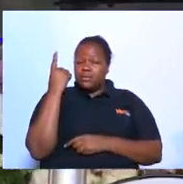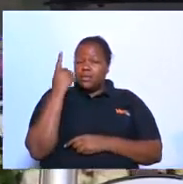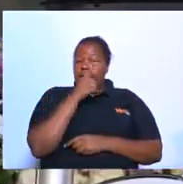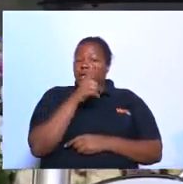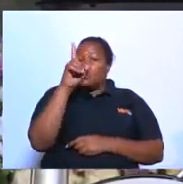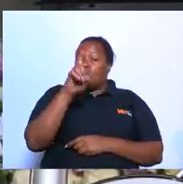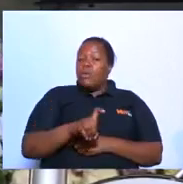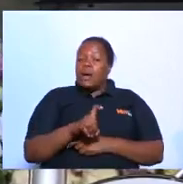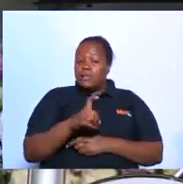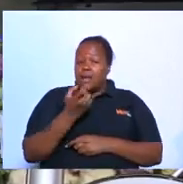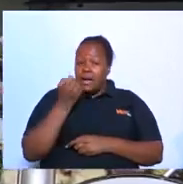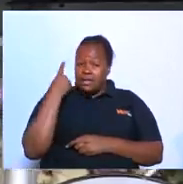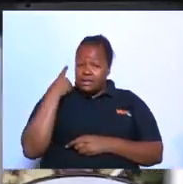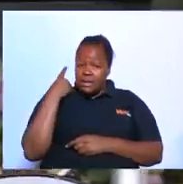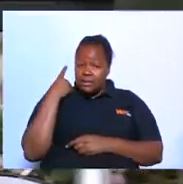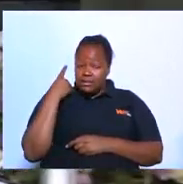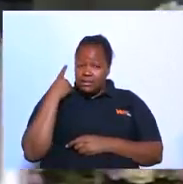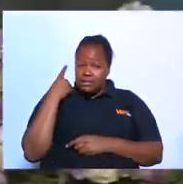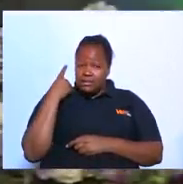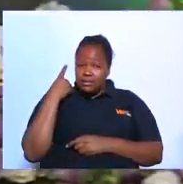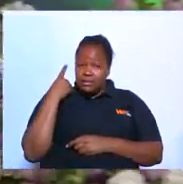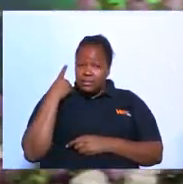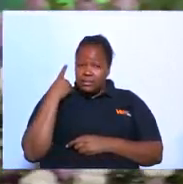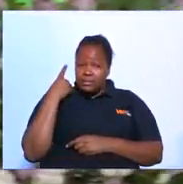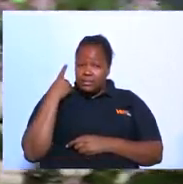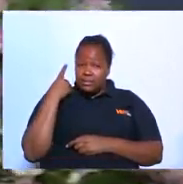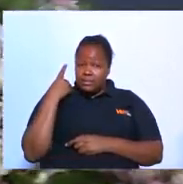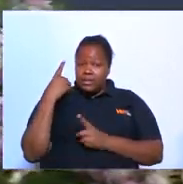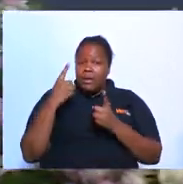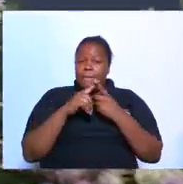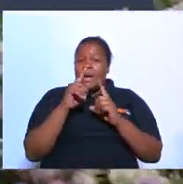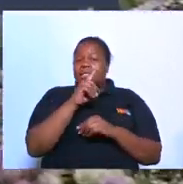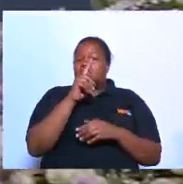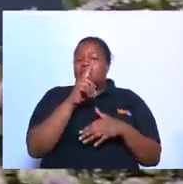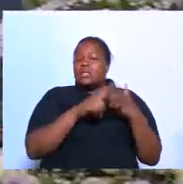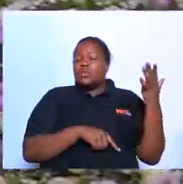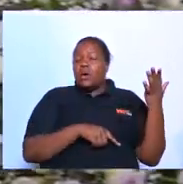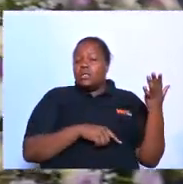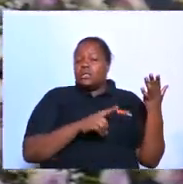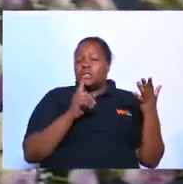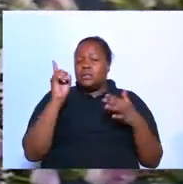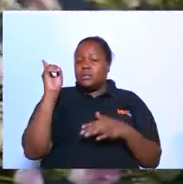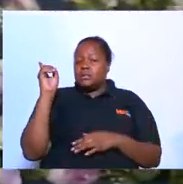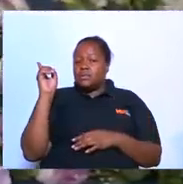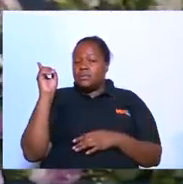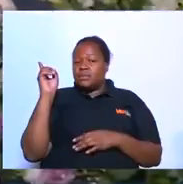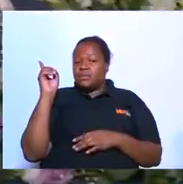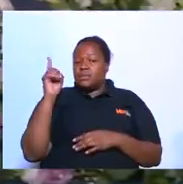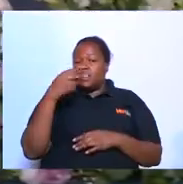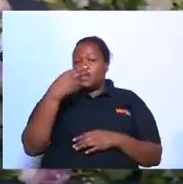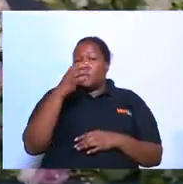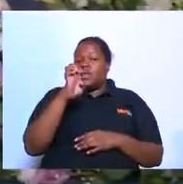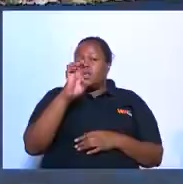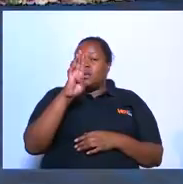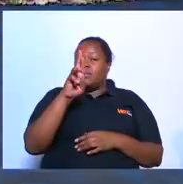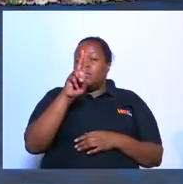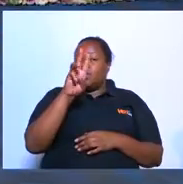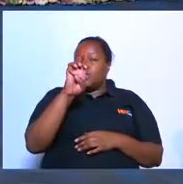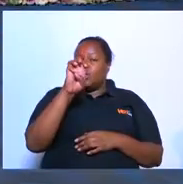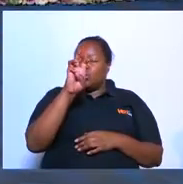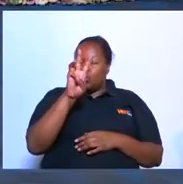you have to put this home what is that the Hebrew word is byith